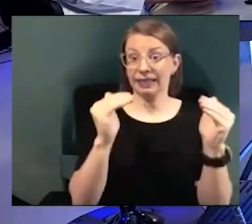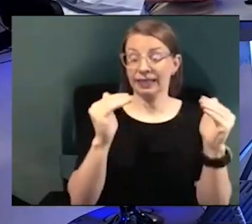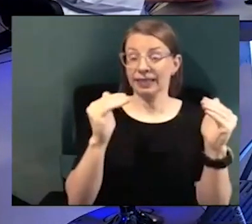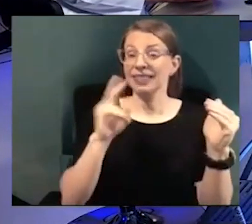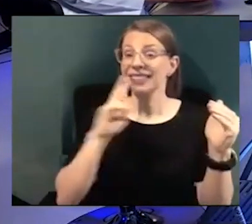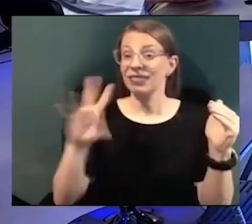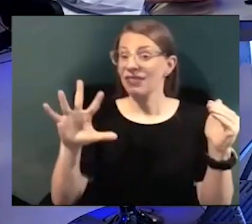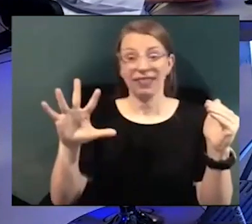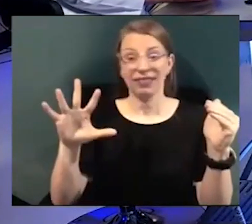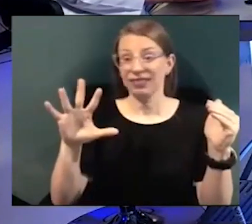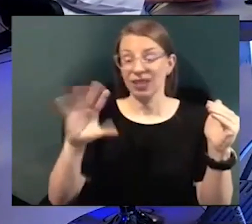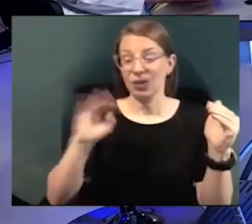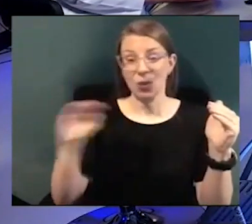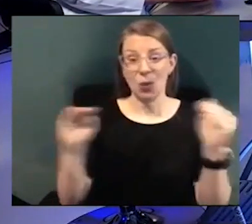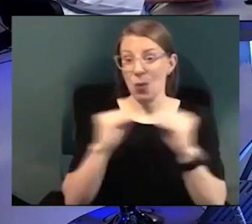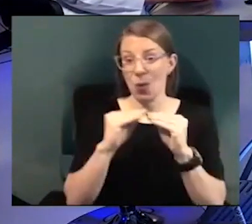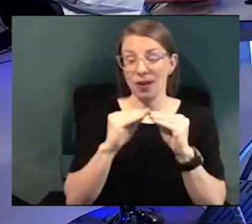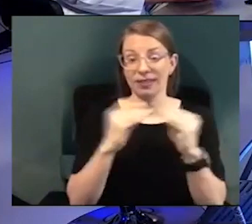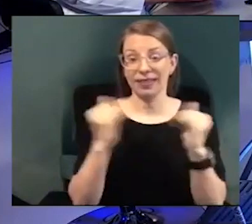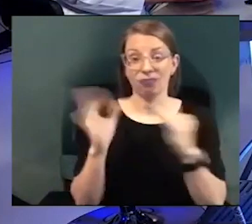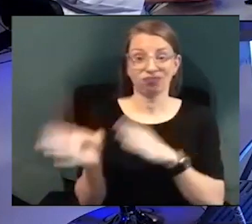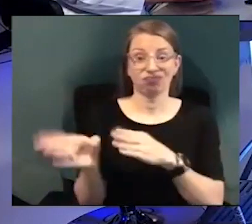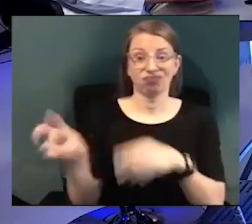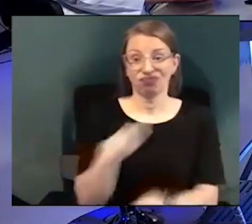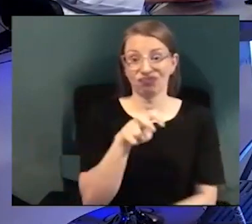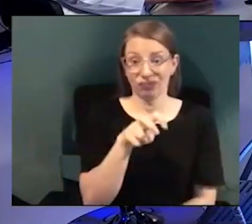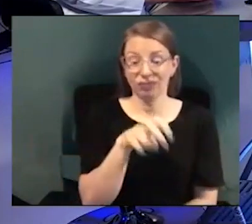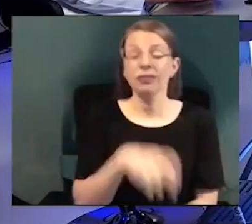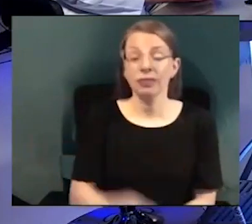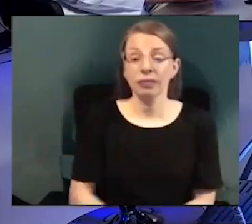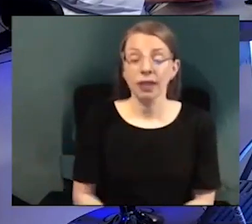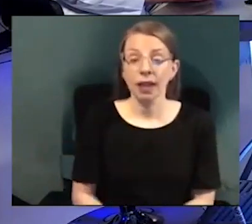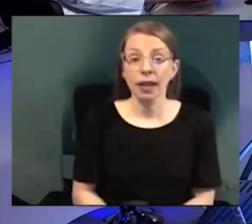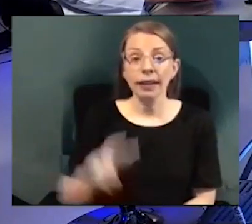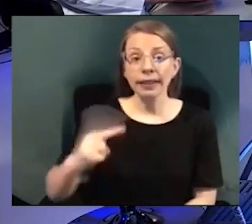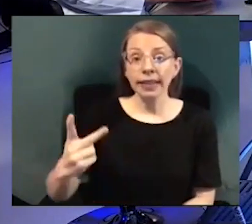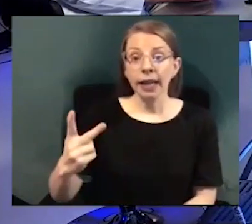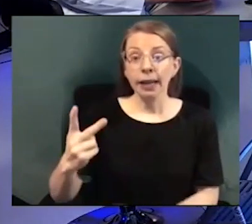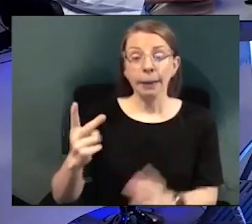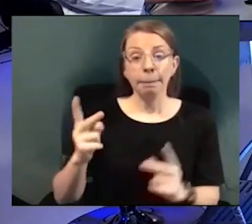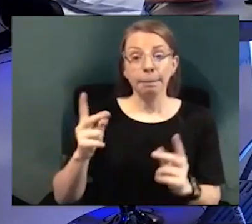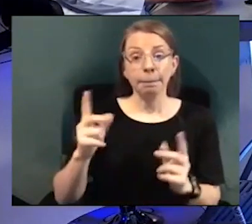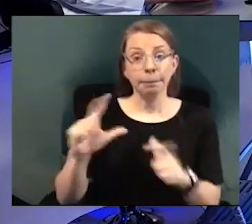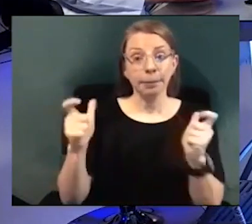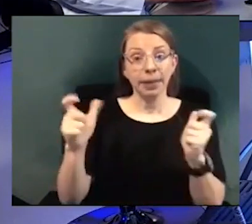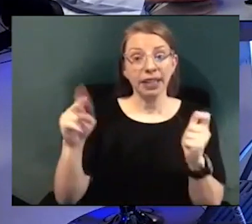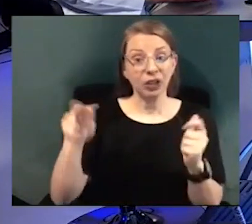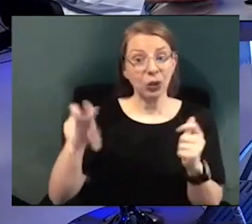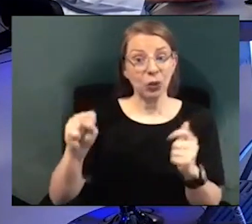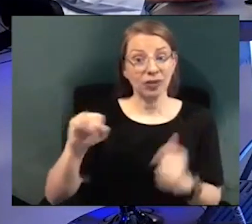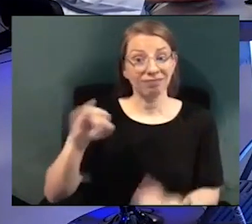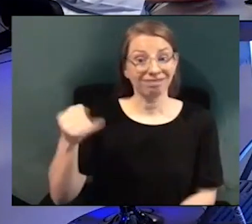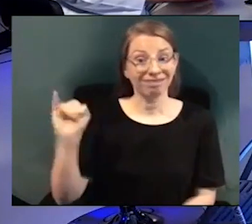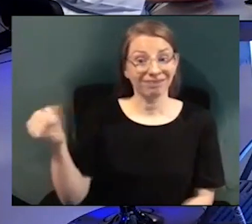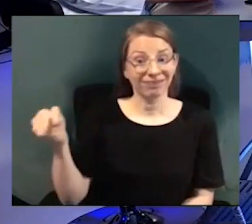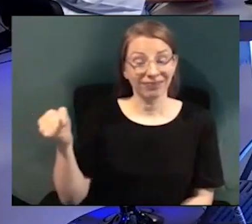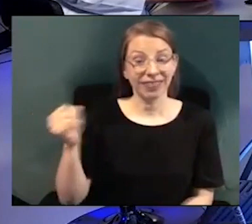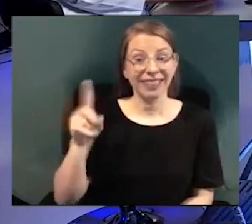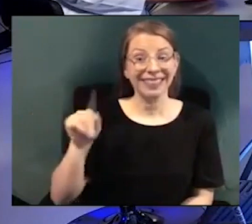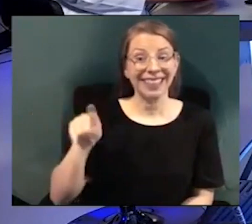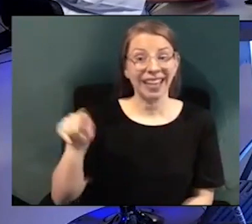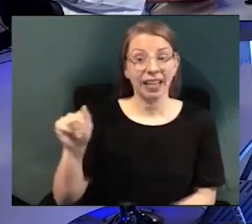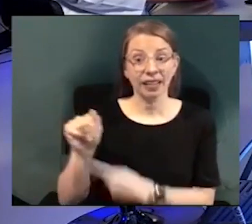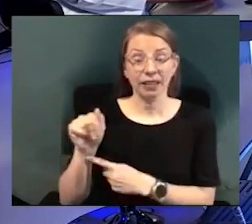and above. Second big thing that I think came out on the Johnson & Johnson vaccine, pretty good data, even showing with variants that there's really